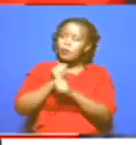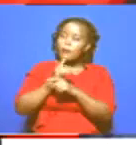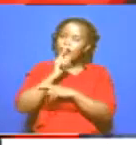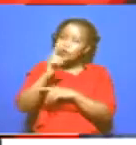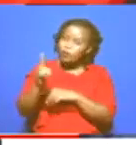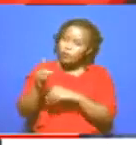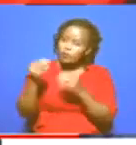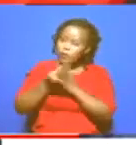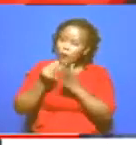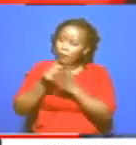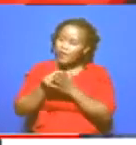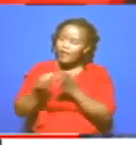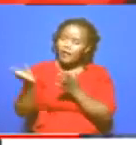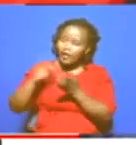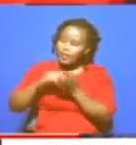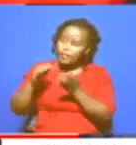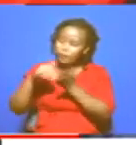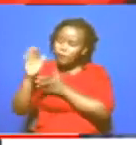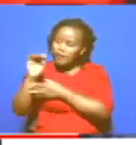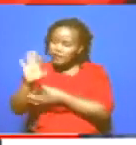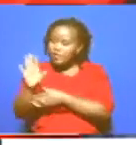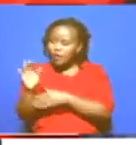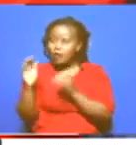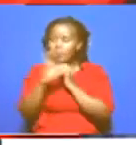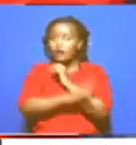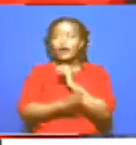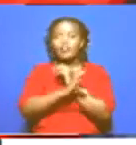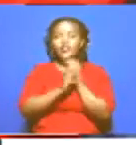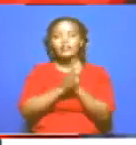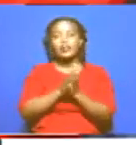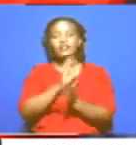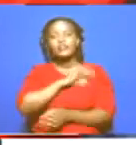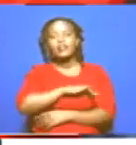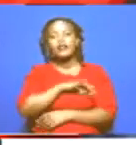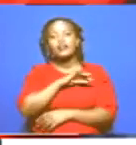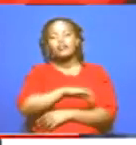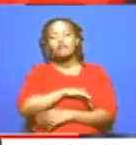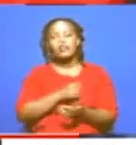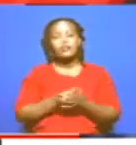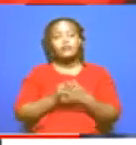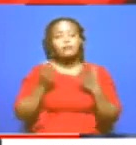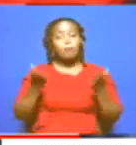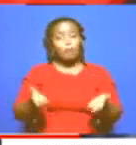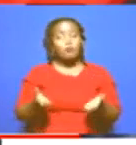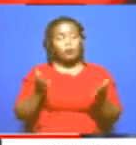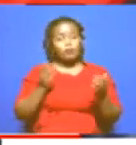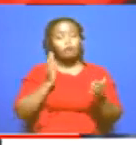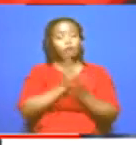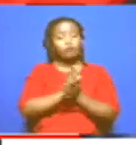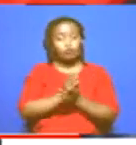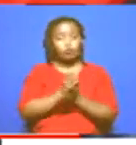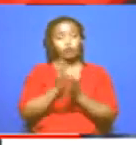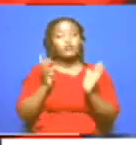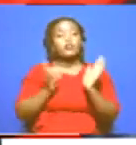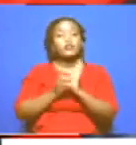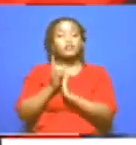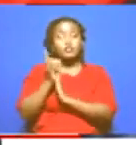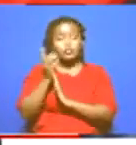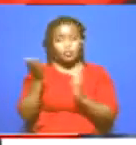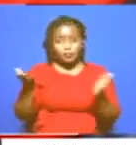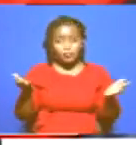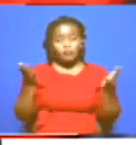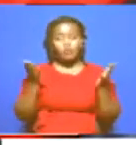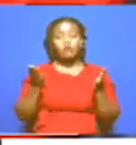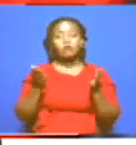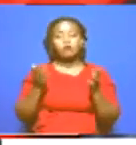pay their shareholders as dividends. So you need to develop indigenous